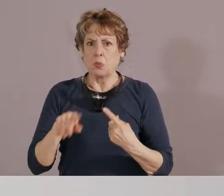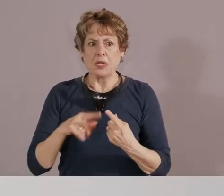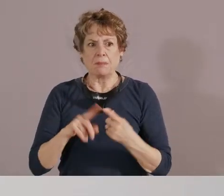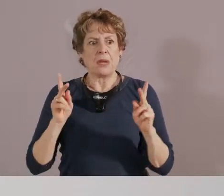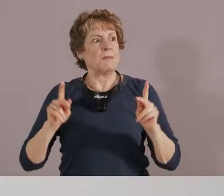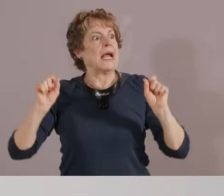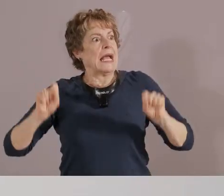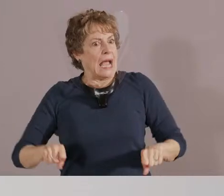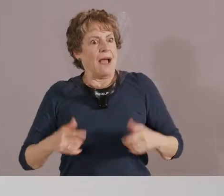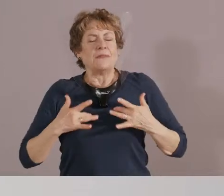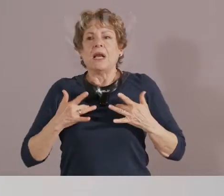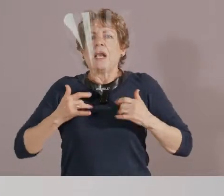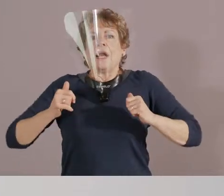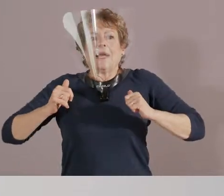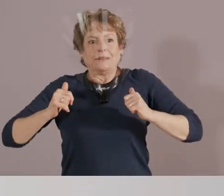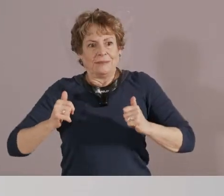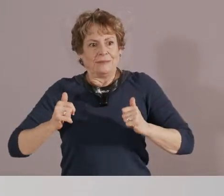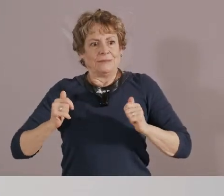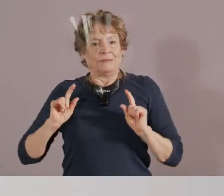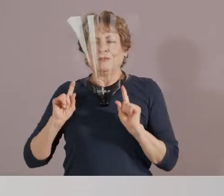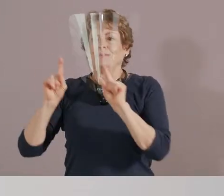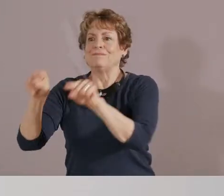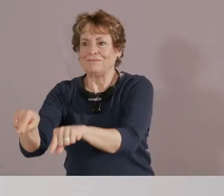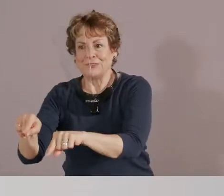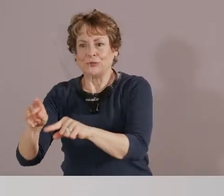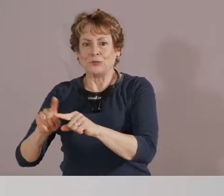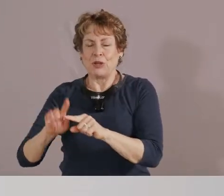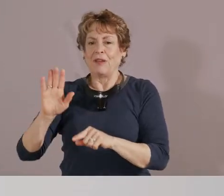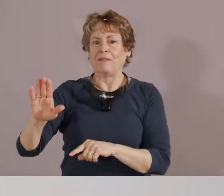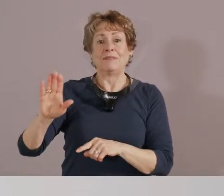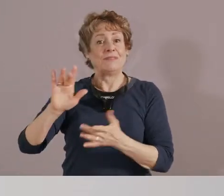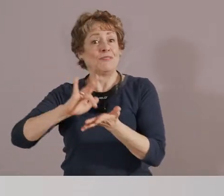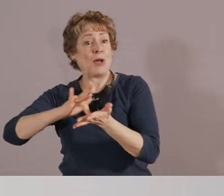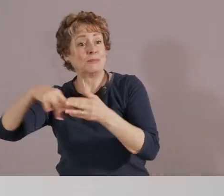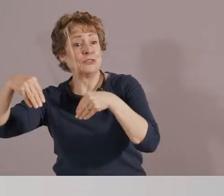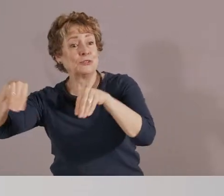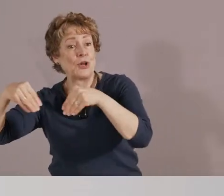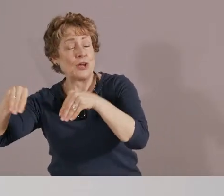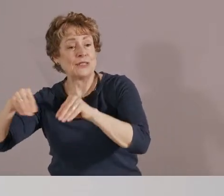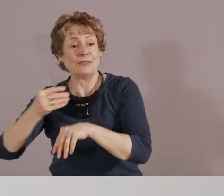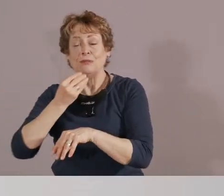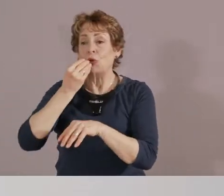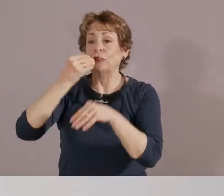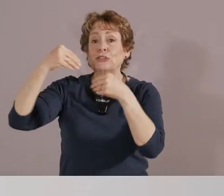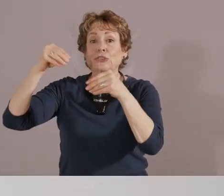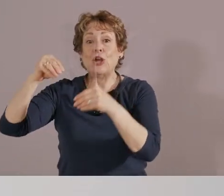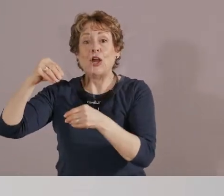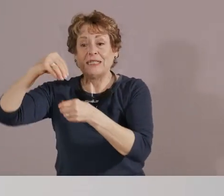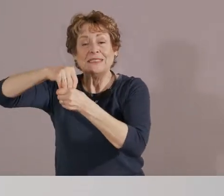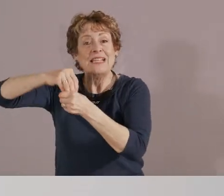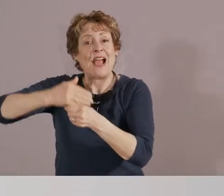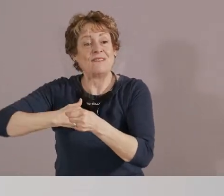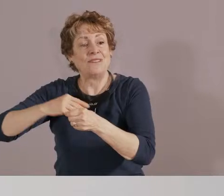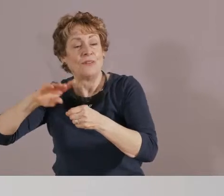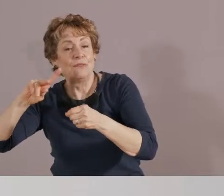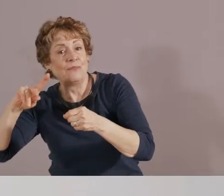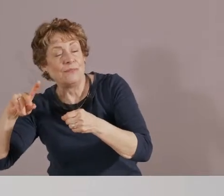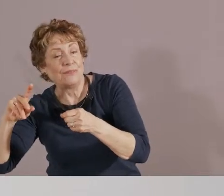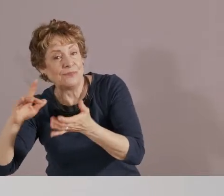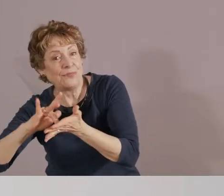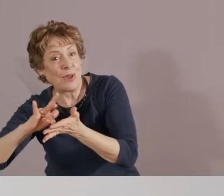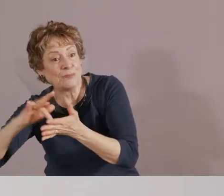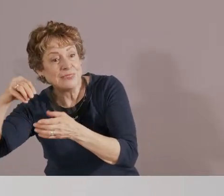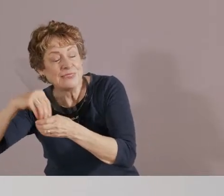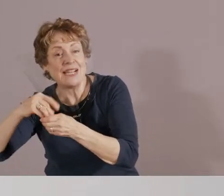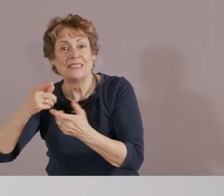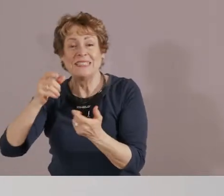go to their grocery store pharmacy or other type of pharmacy? And so are we just waiting for more vaccine and that announcement to be able to make